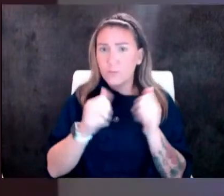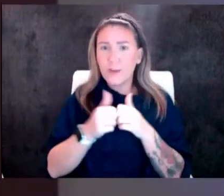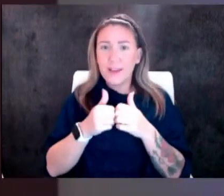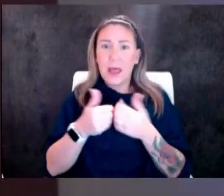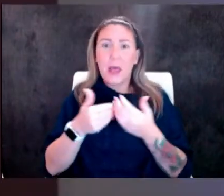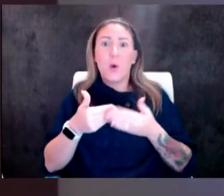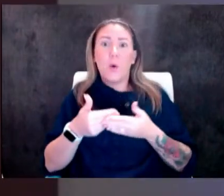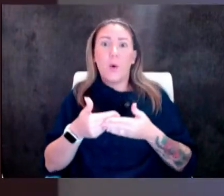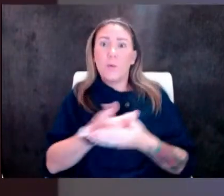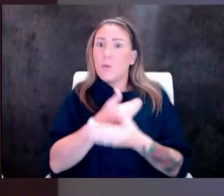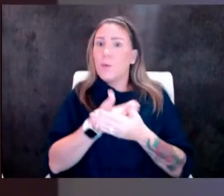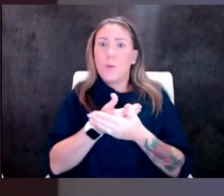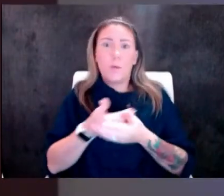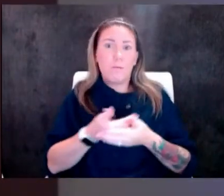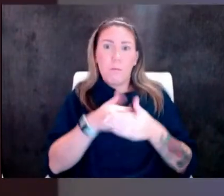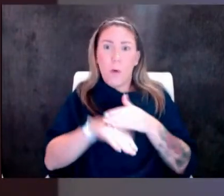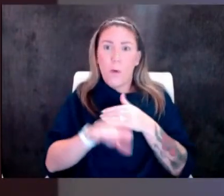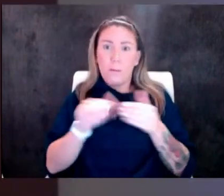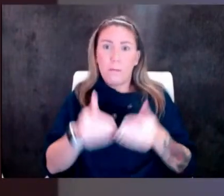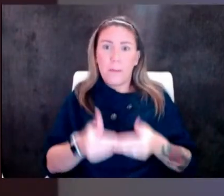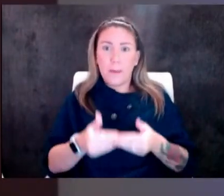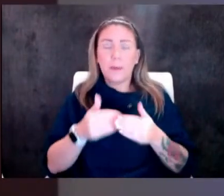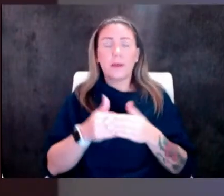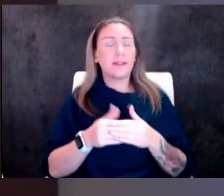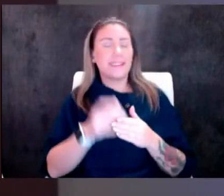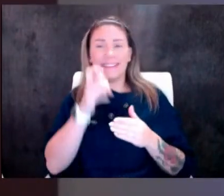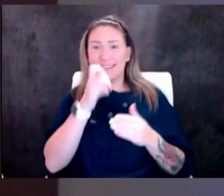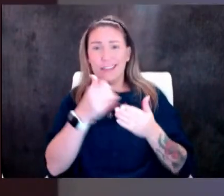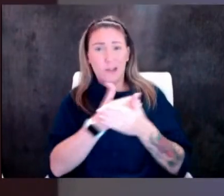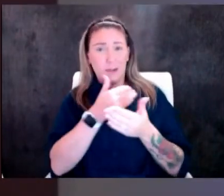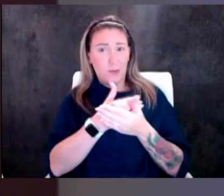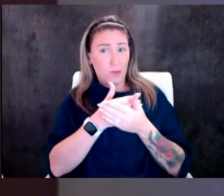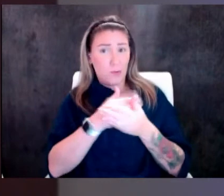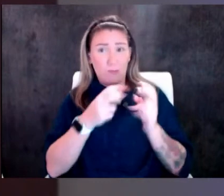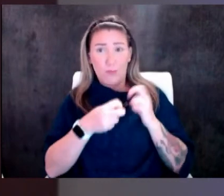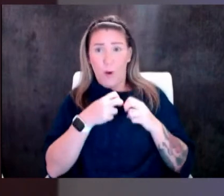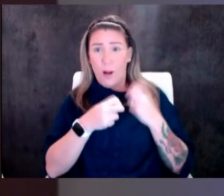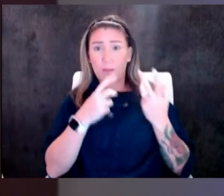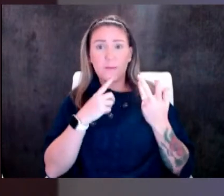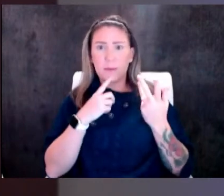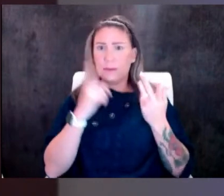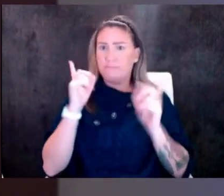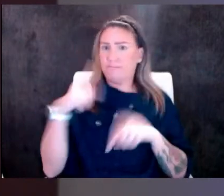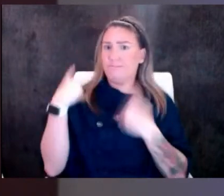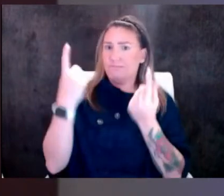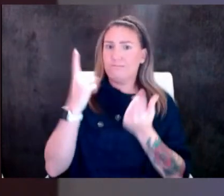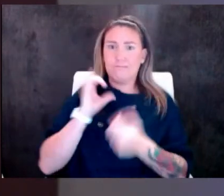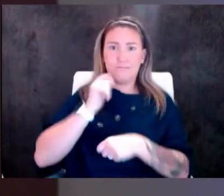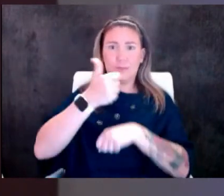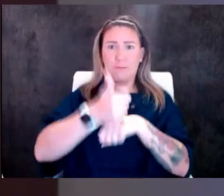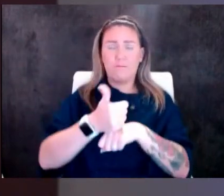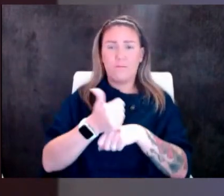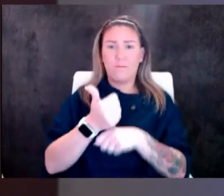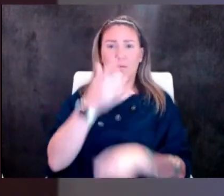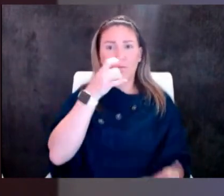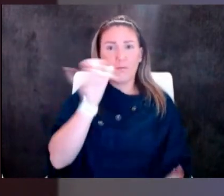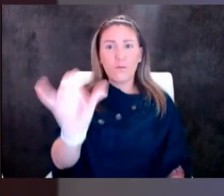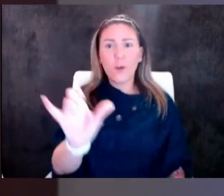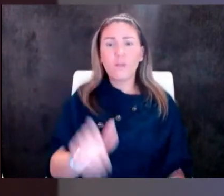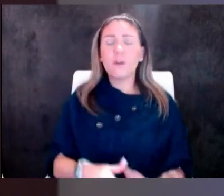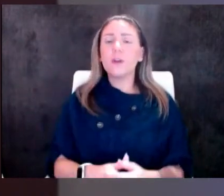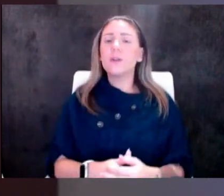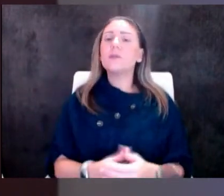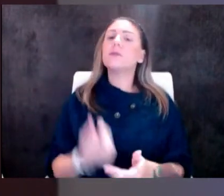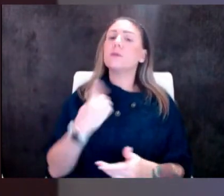is this is not a new problem for general pediatricians. This has been in place forever. I would like to point out that as we mentioned to our